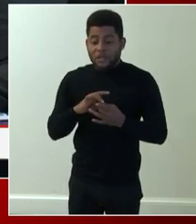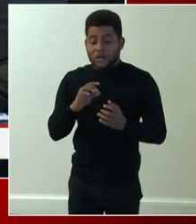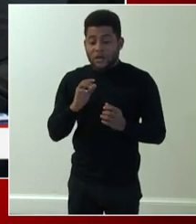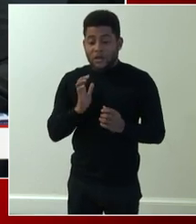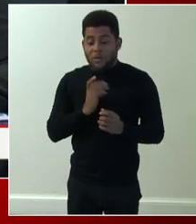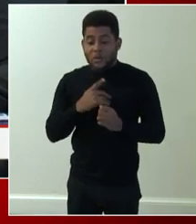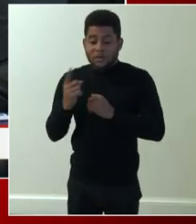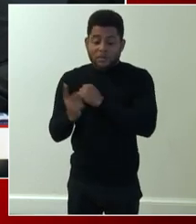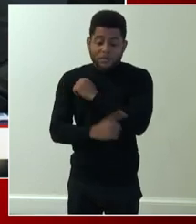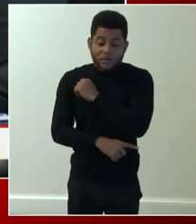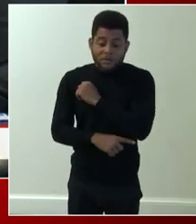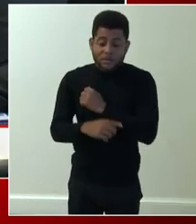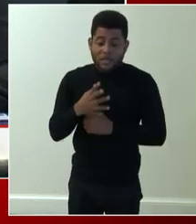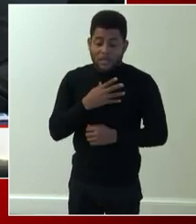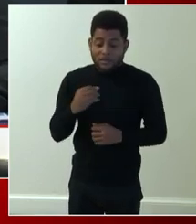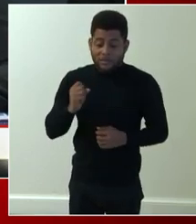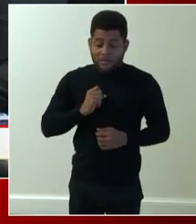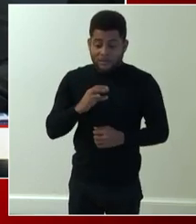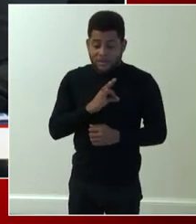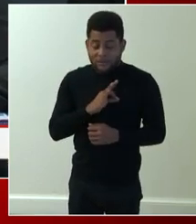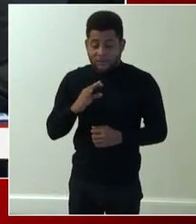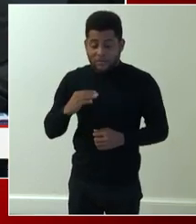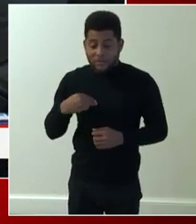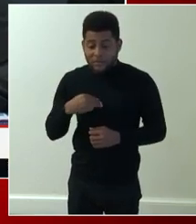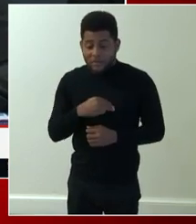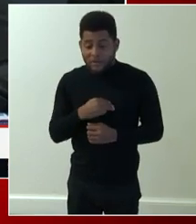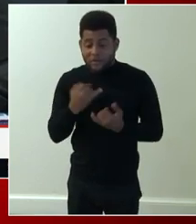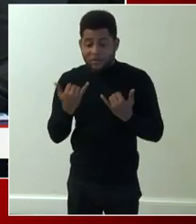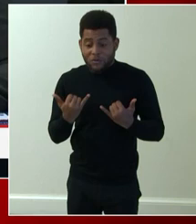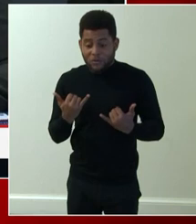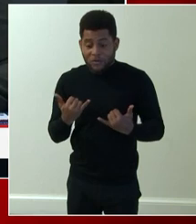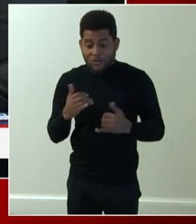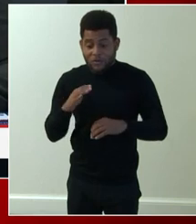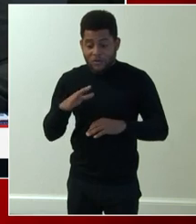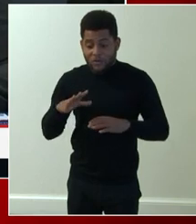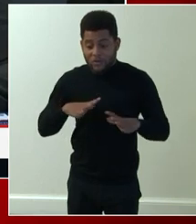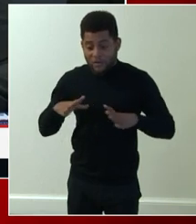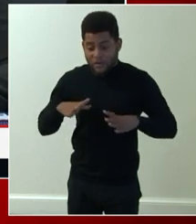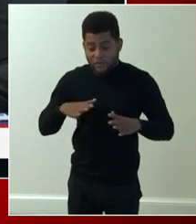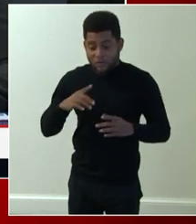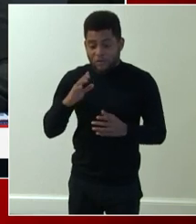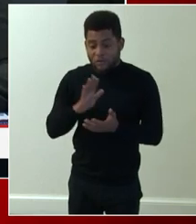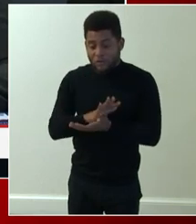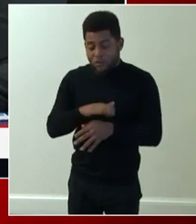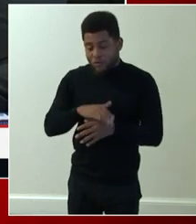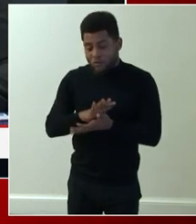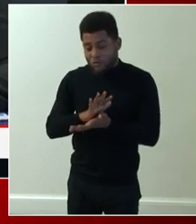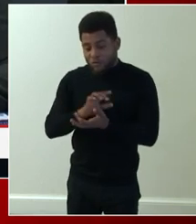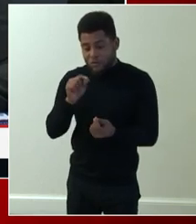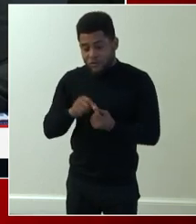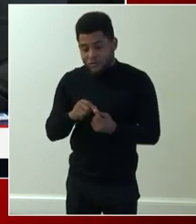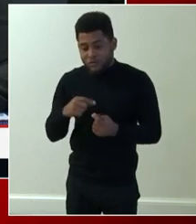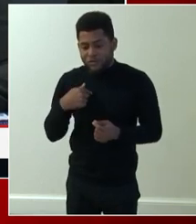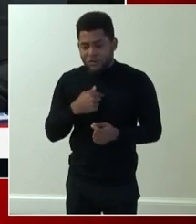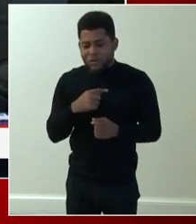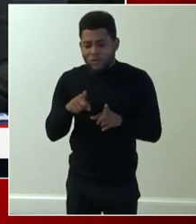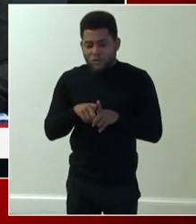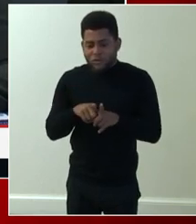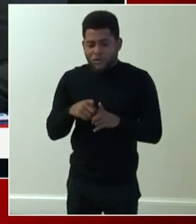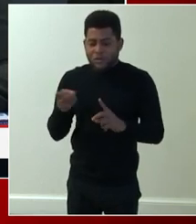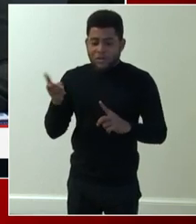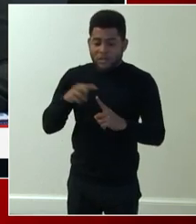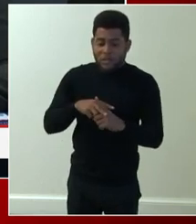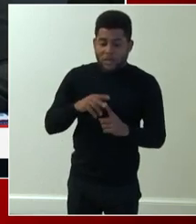The staff member is currently on leave as we investigate the details. We've also tasked our team